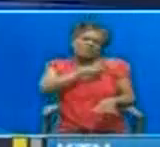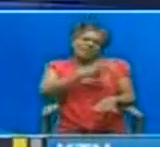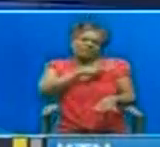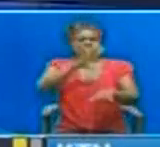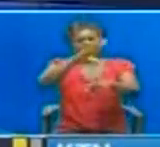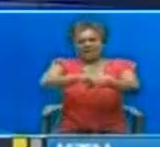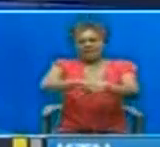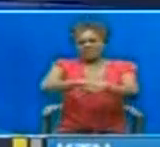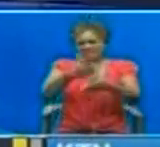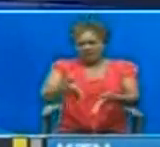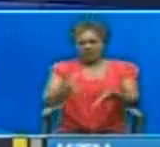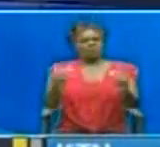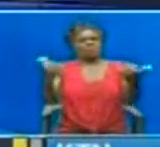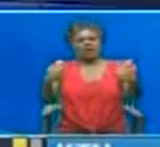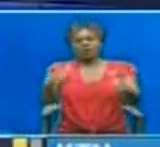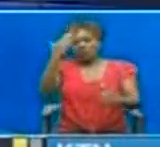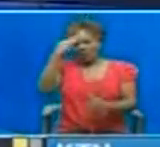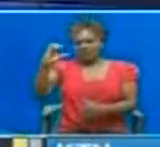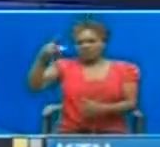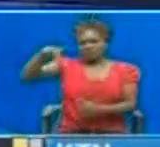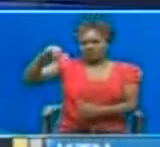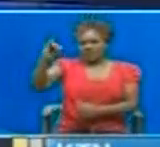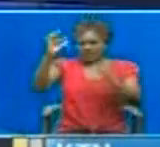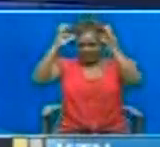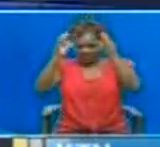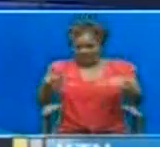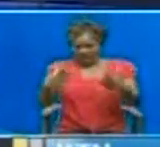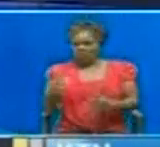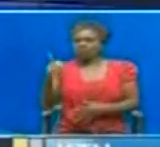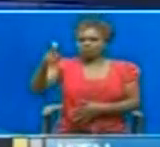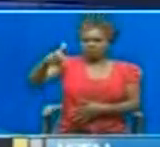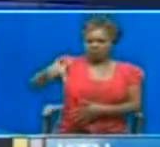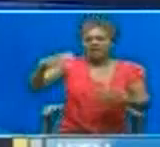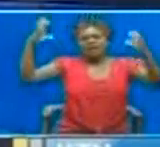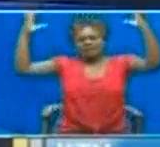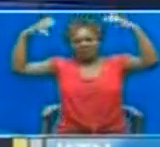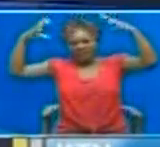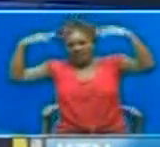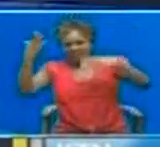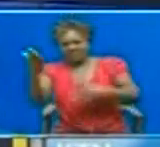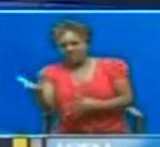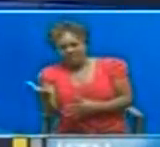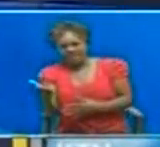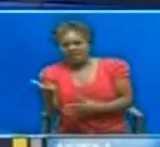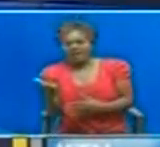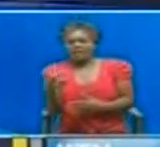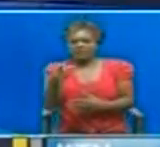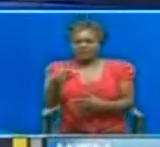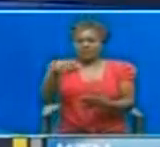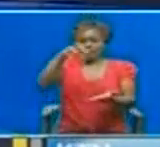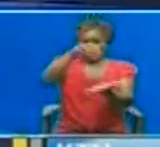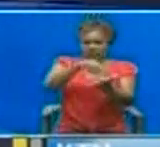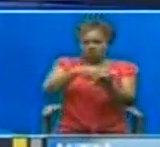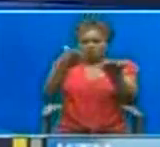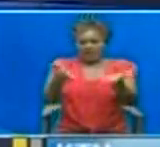effects of this, and because the CPI is also determined by more than petrol. Of course, we know about rains. And so that's how things stand at the